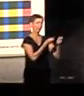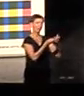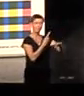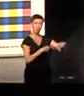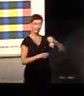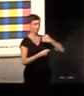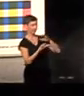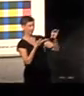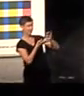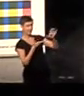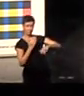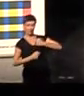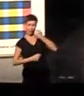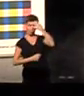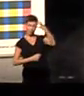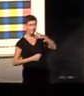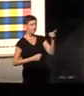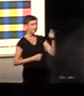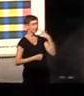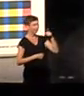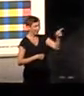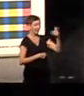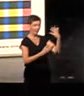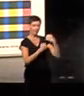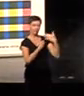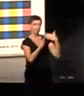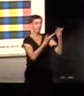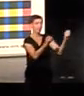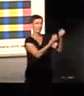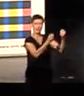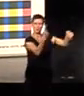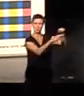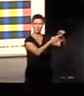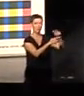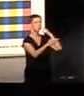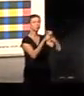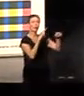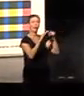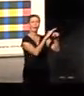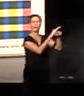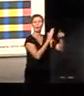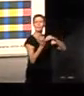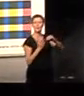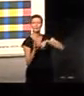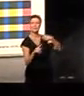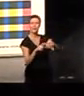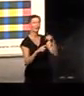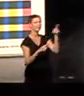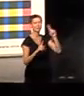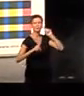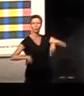democratic coffermans toe wilde world to escape texas en en for mental